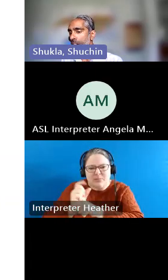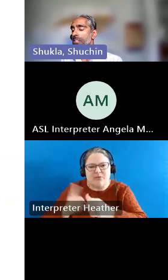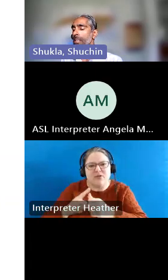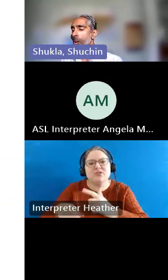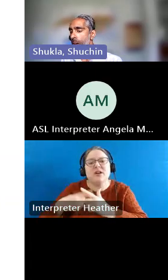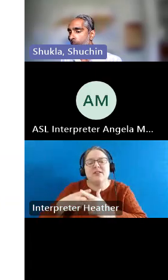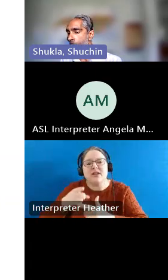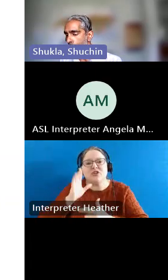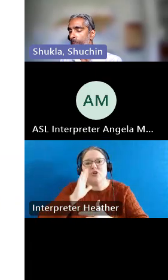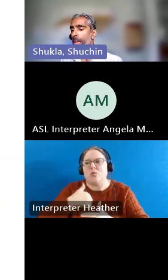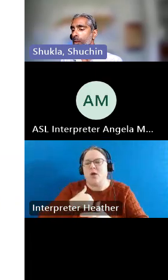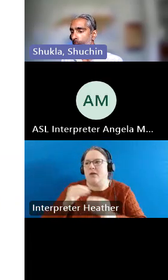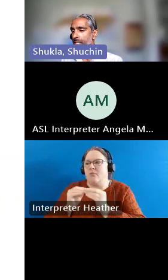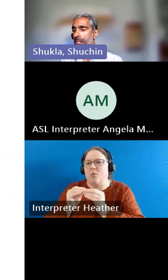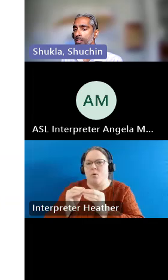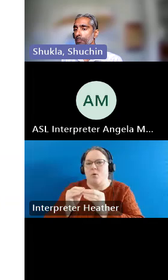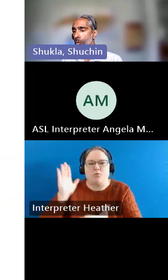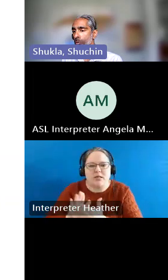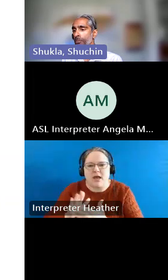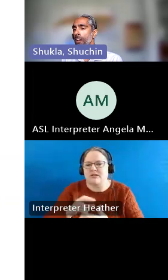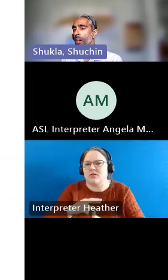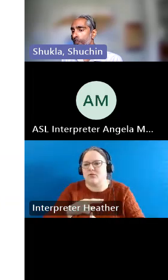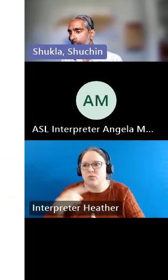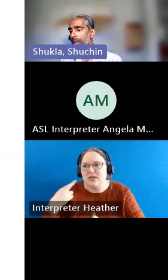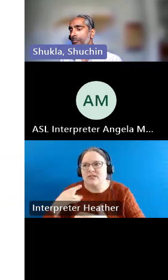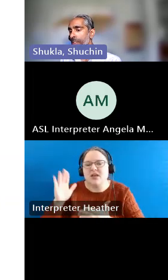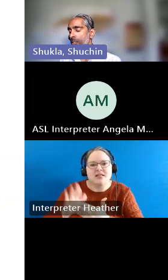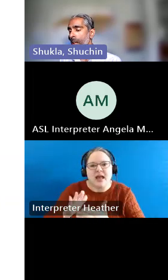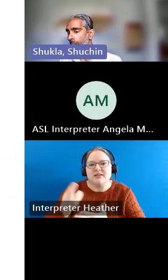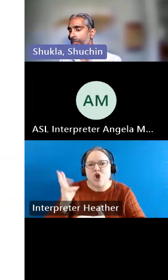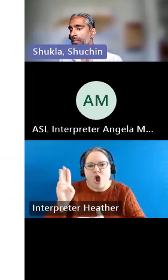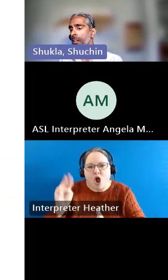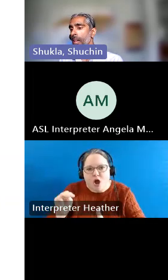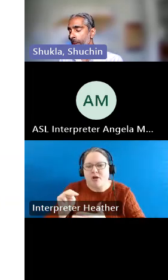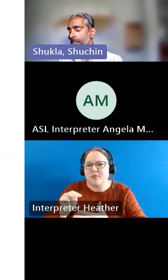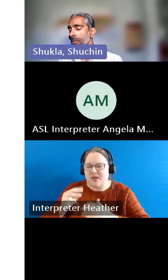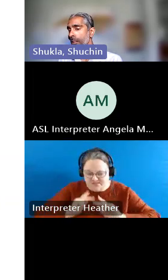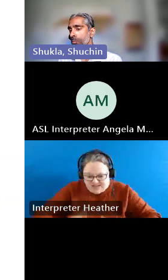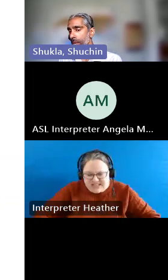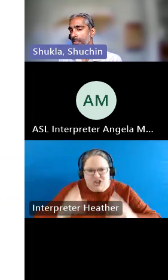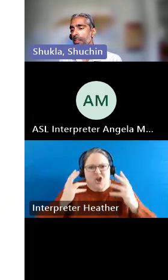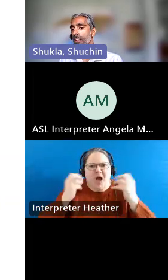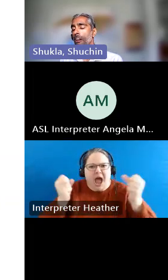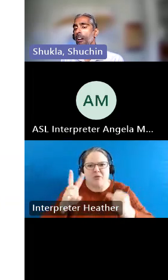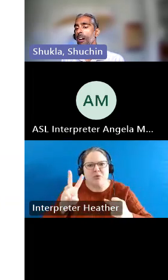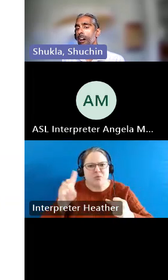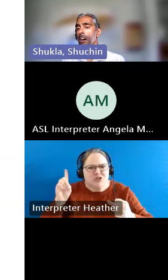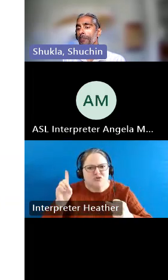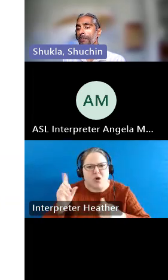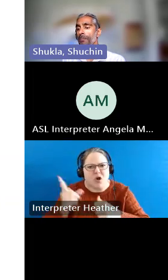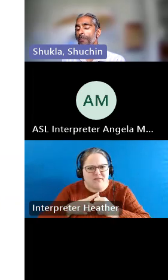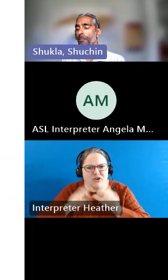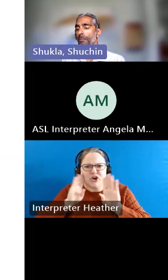immediate reductions in harm and risk to improve immediate physical health and mental health risk